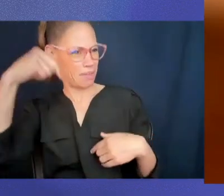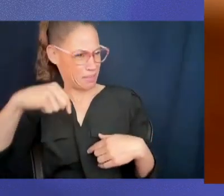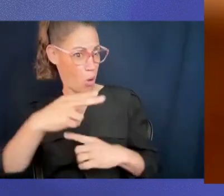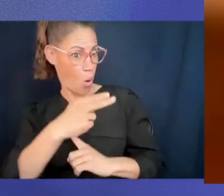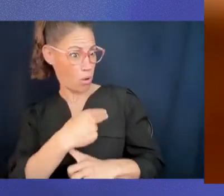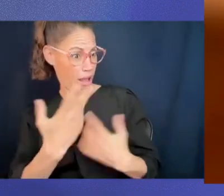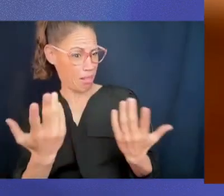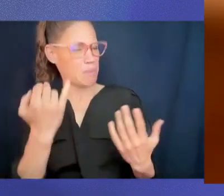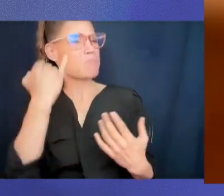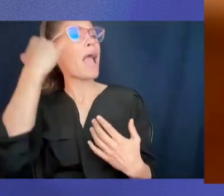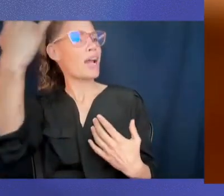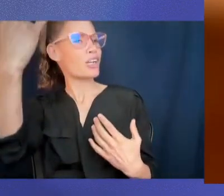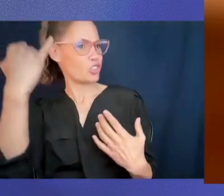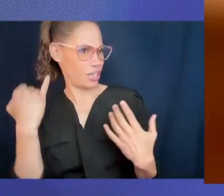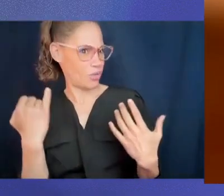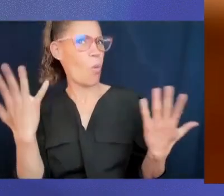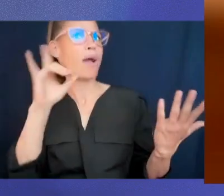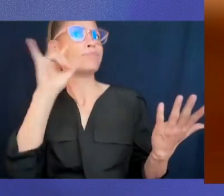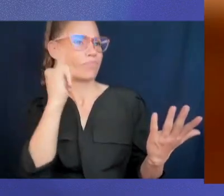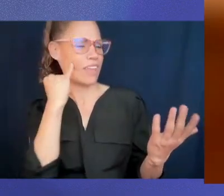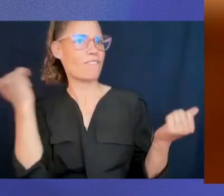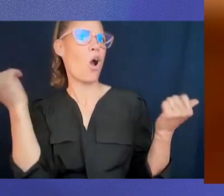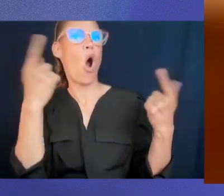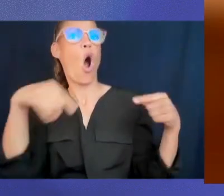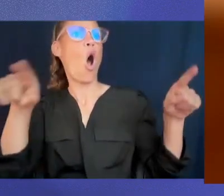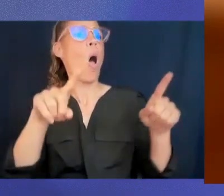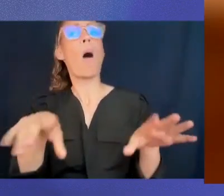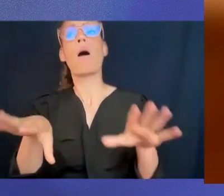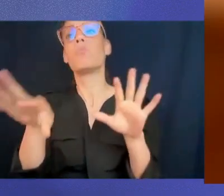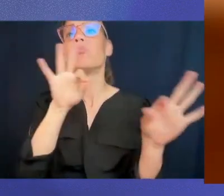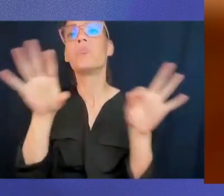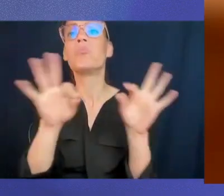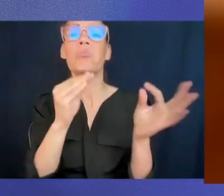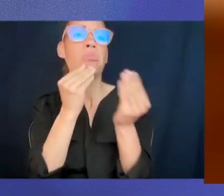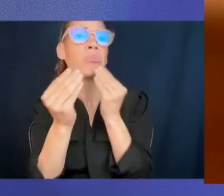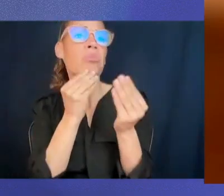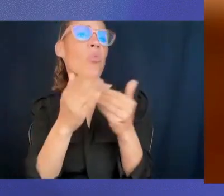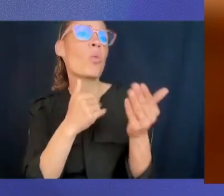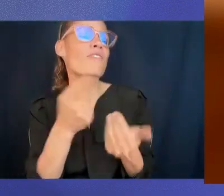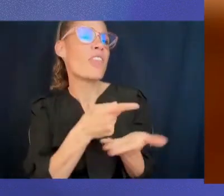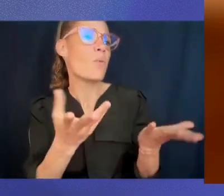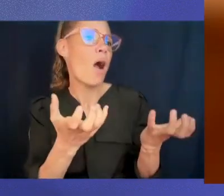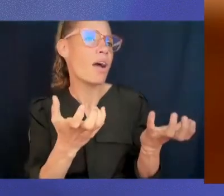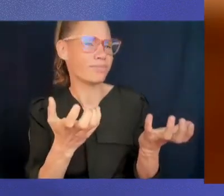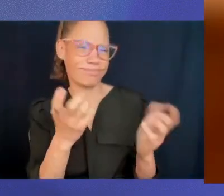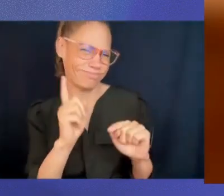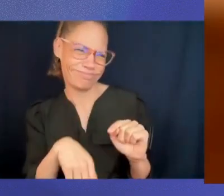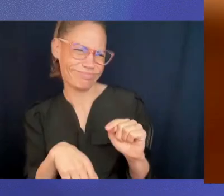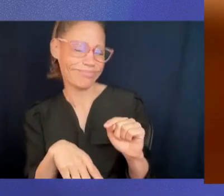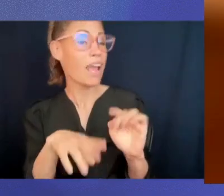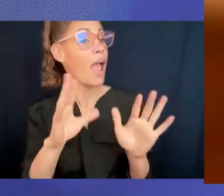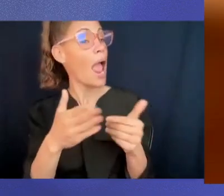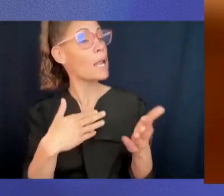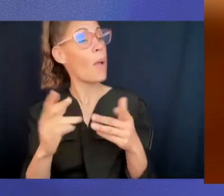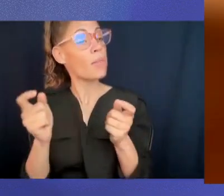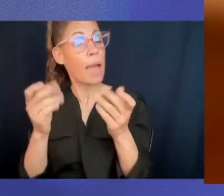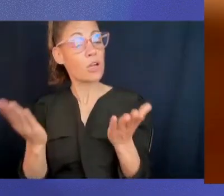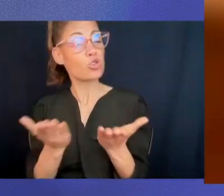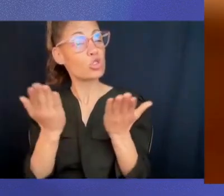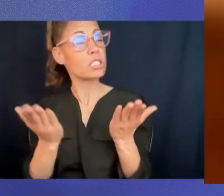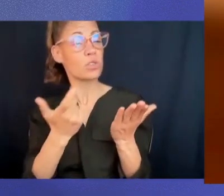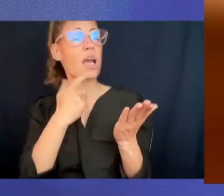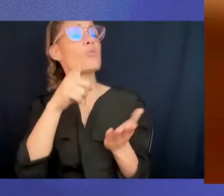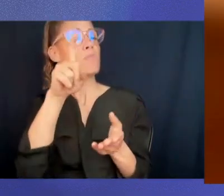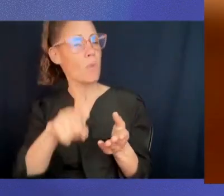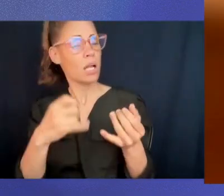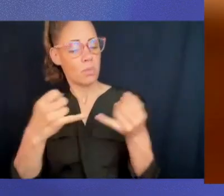if everyone here just ate what they wanted? And anyway, our manager says here that you have to eat the pasta.